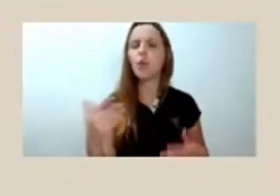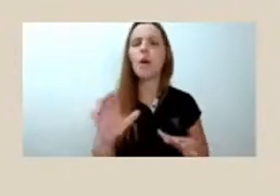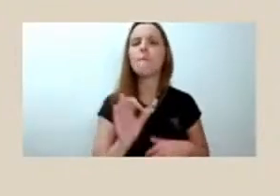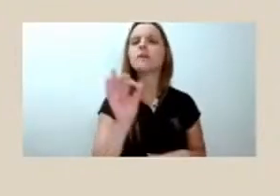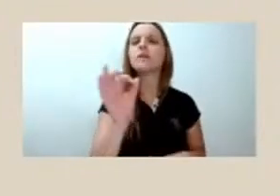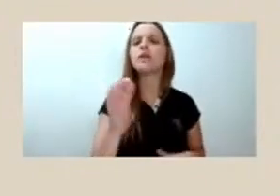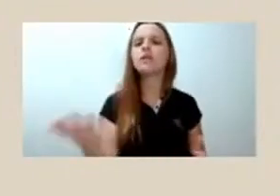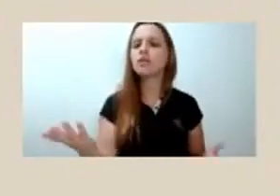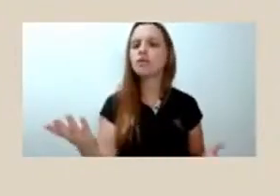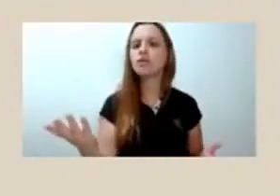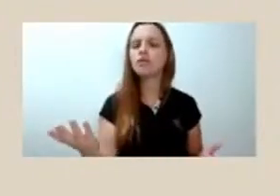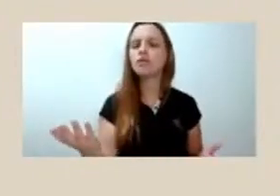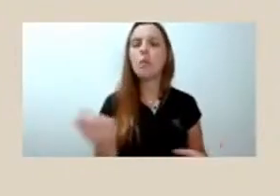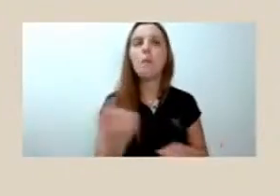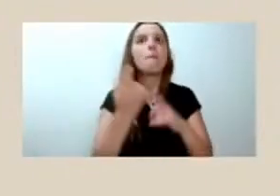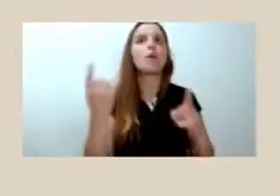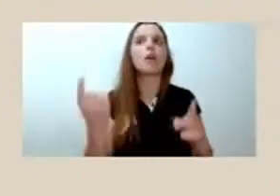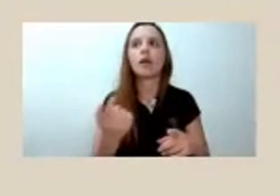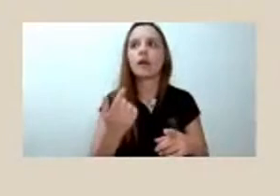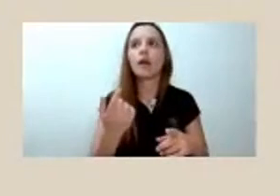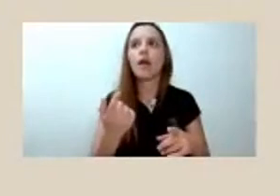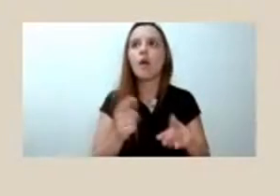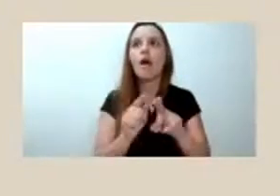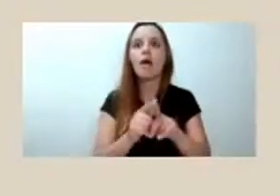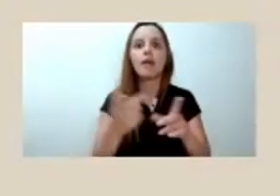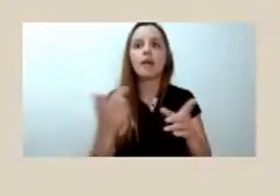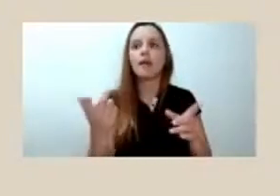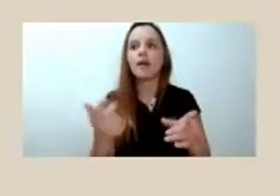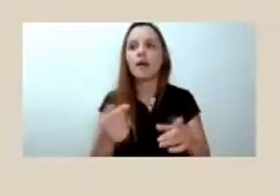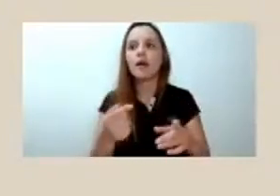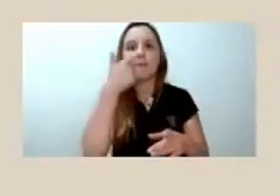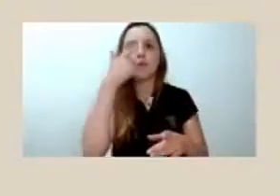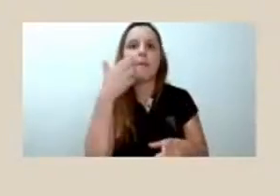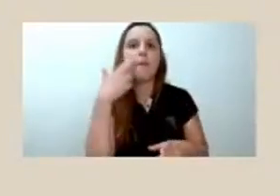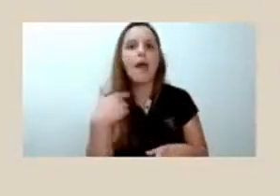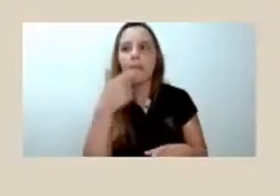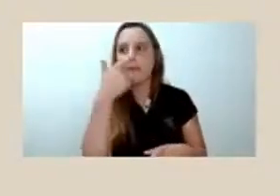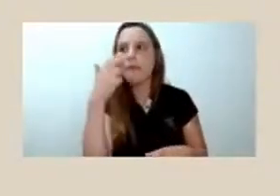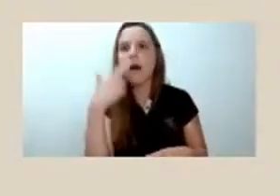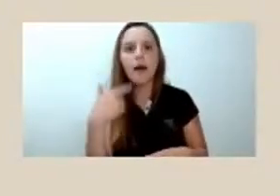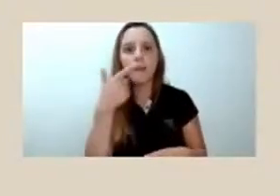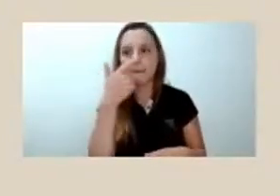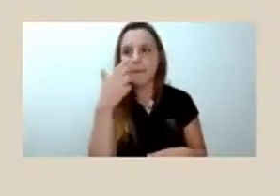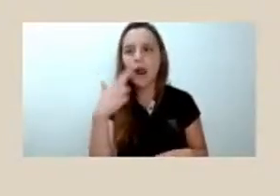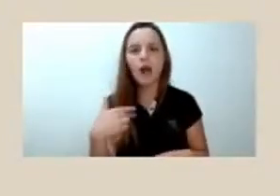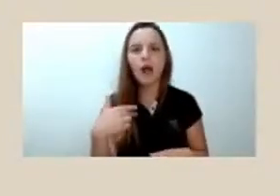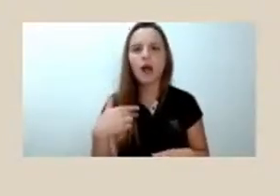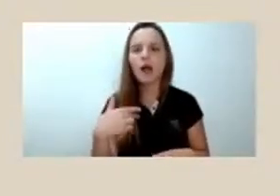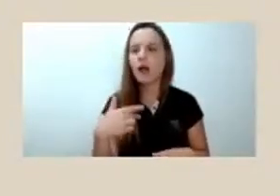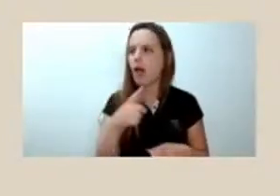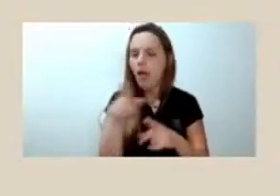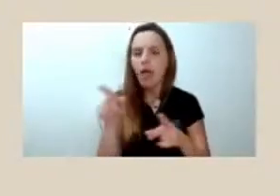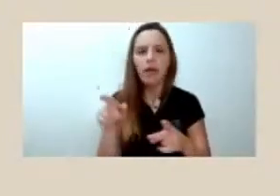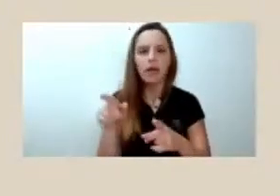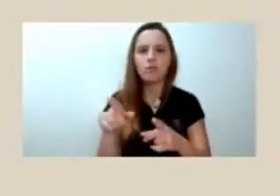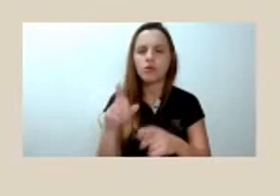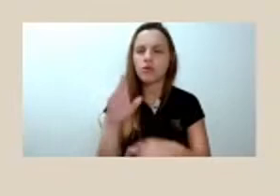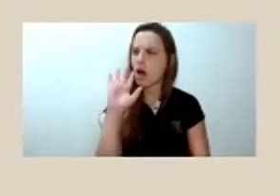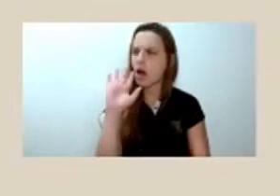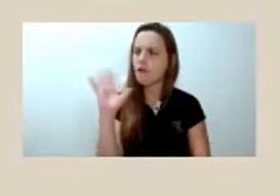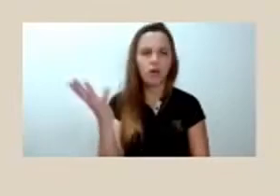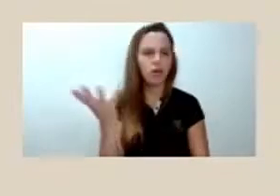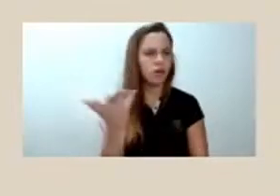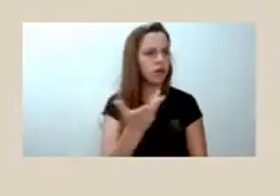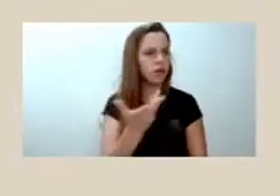Black people, white people? And then we look at our surroundings and, you know, we